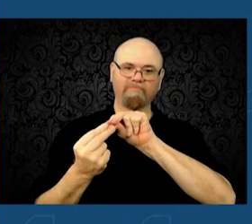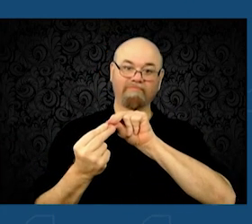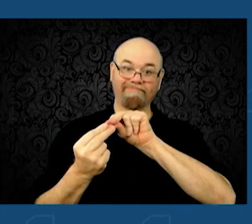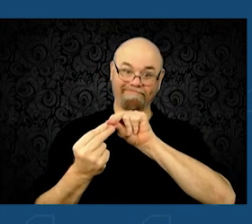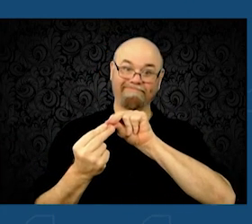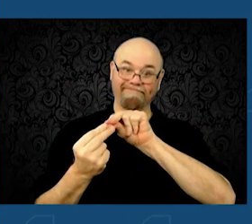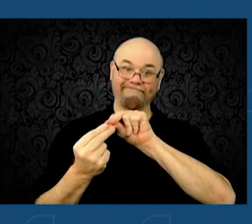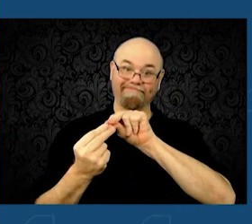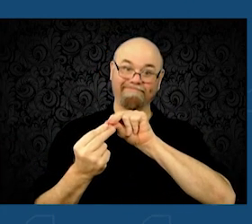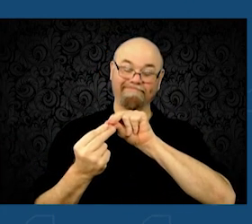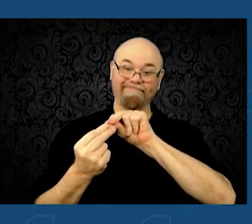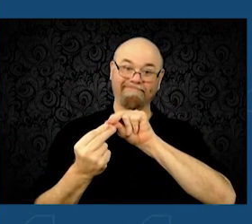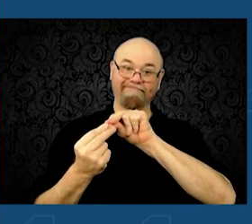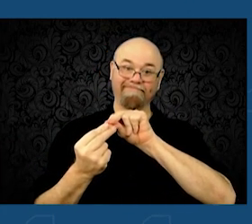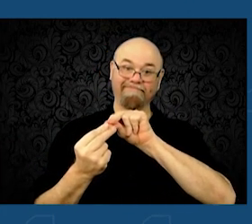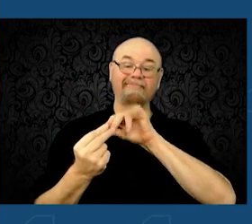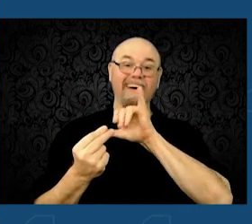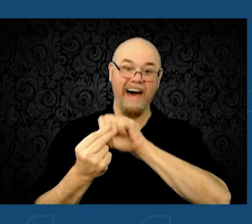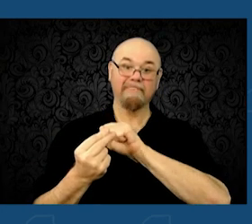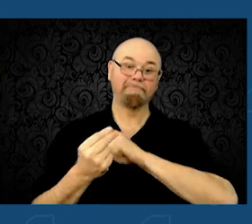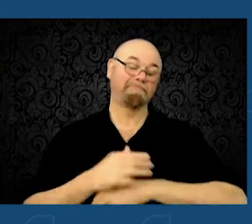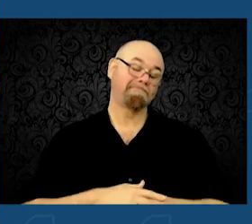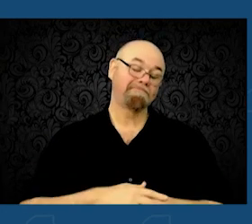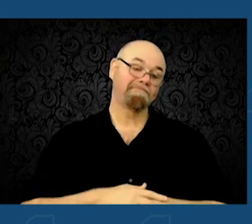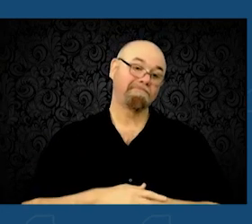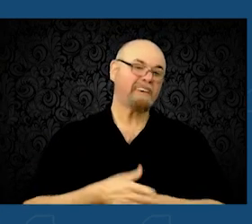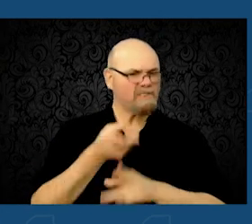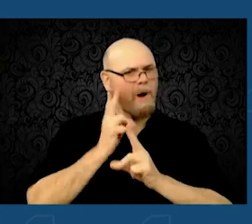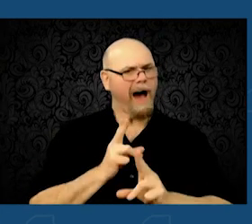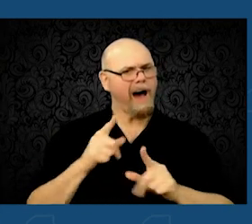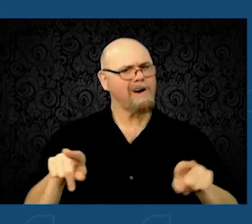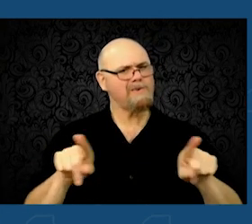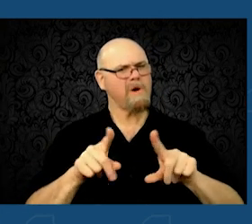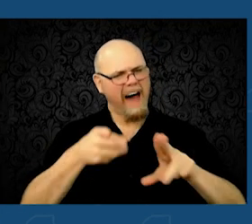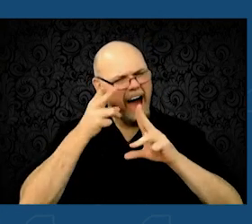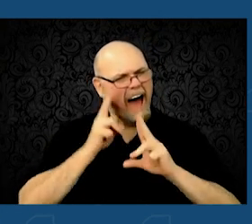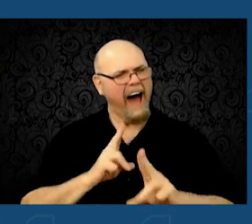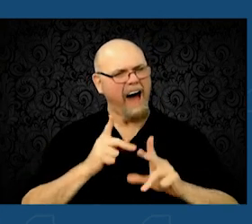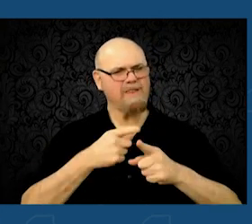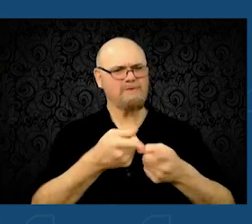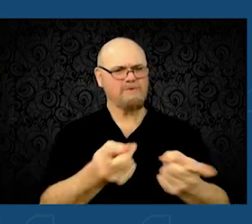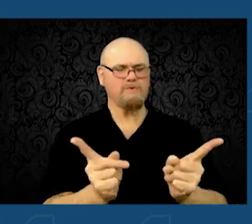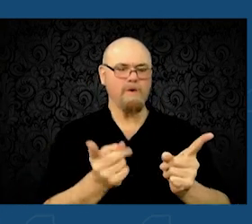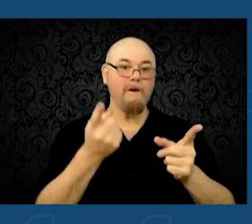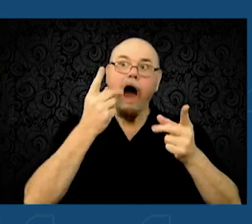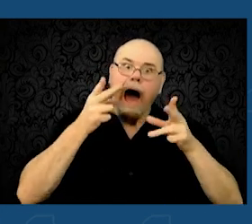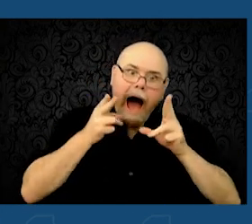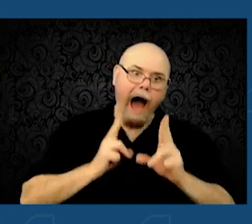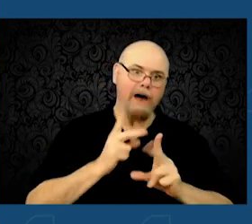And I honor you all for honoring your culture and moving this